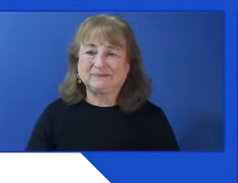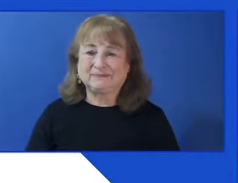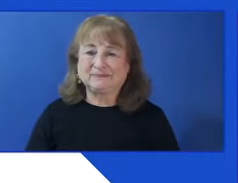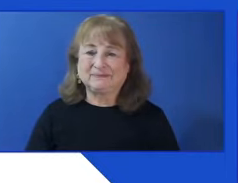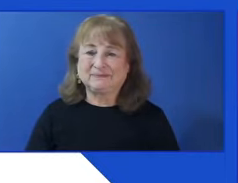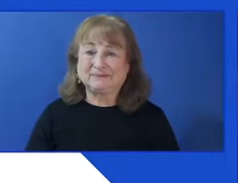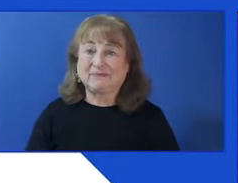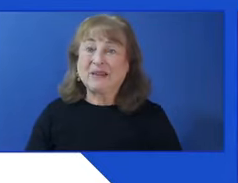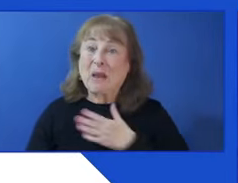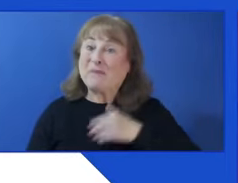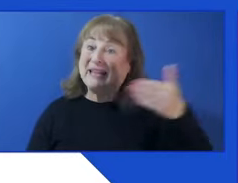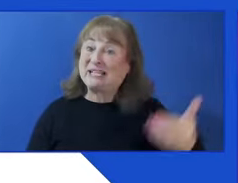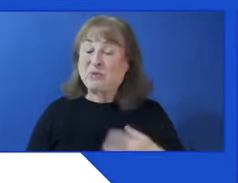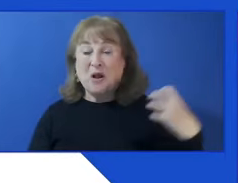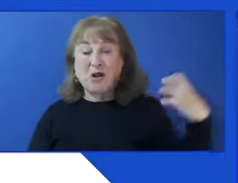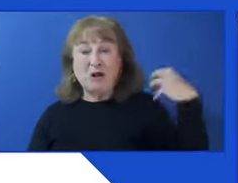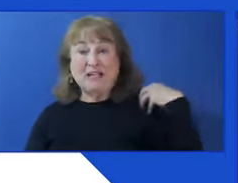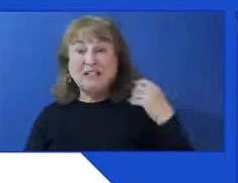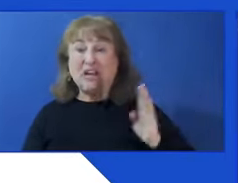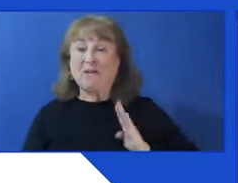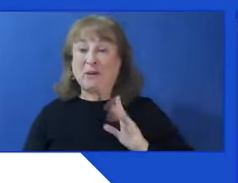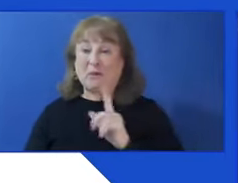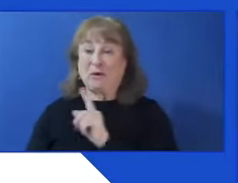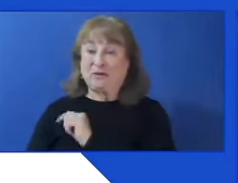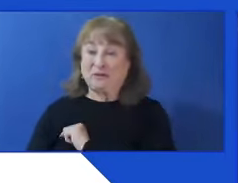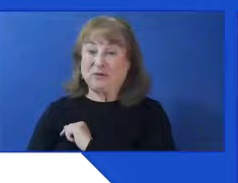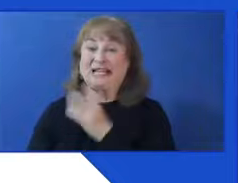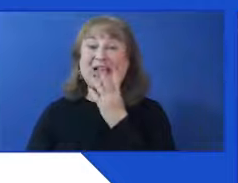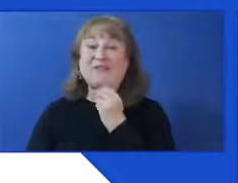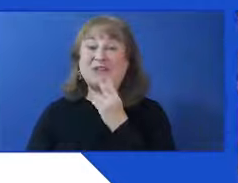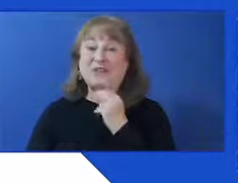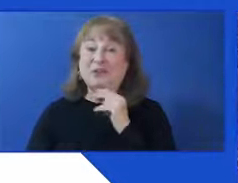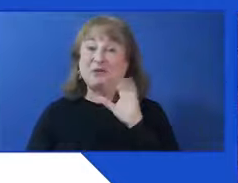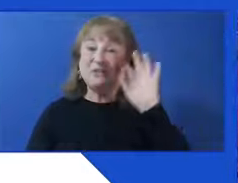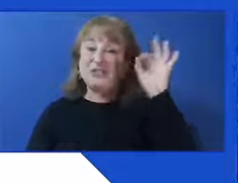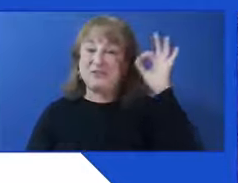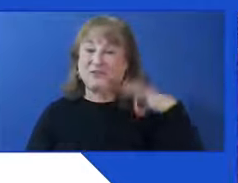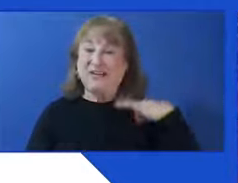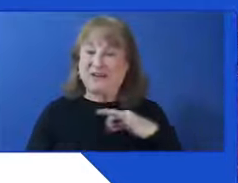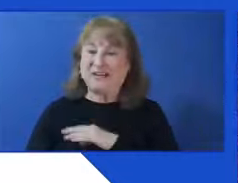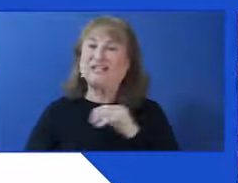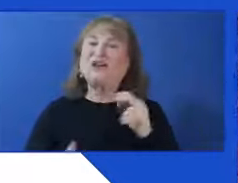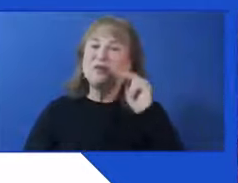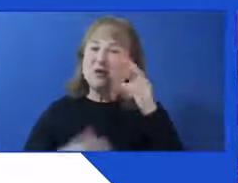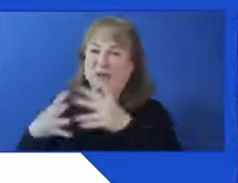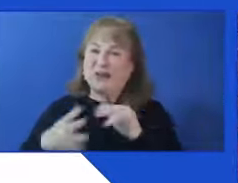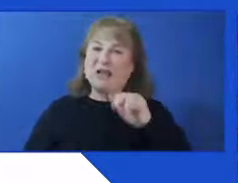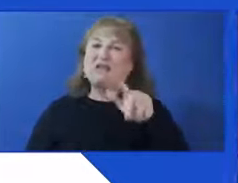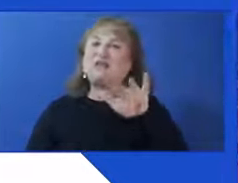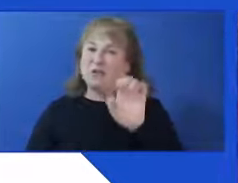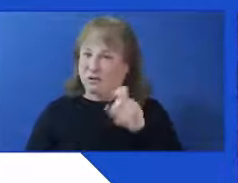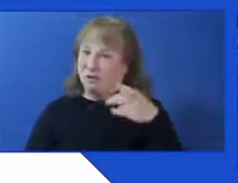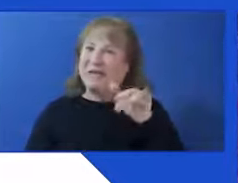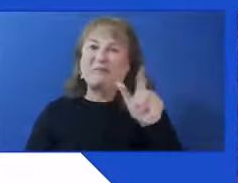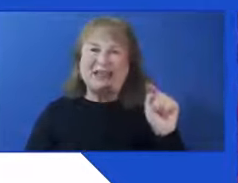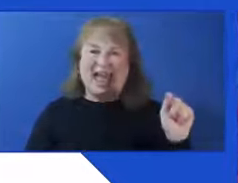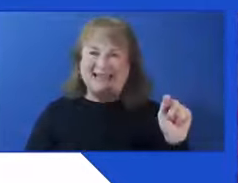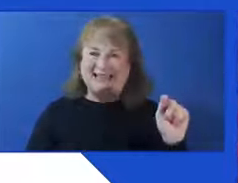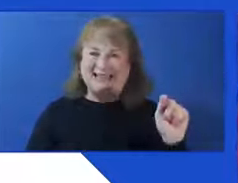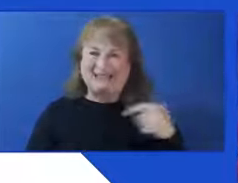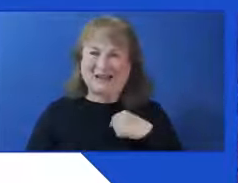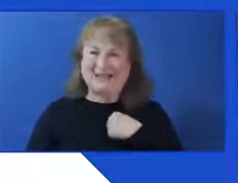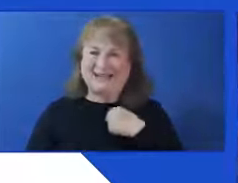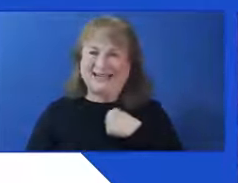Please welcome the chair of the Board of Trustees of the Jewish Federations of North America, Julie Platt.